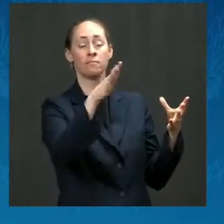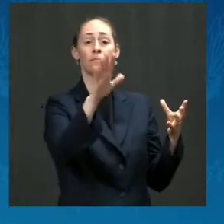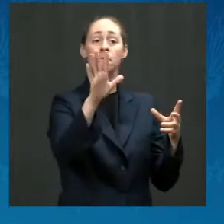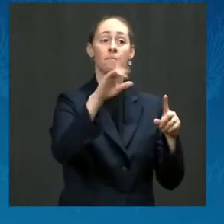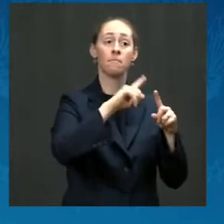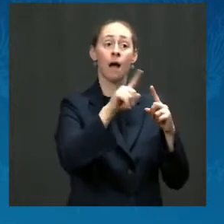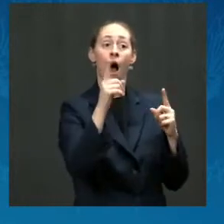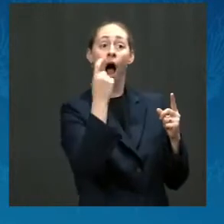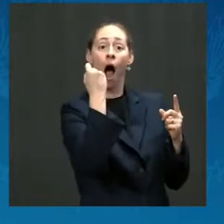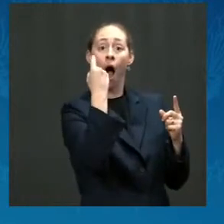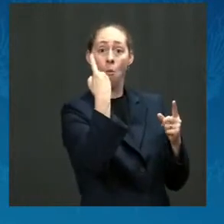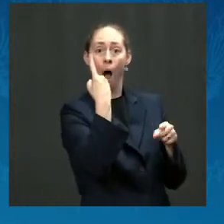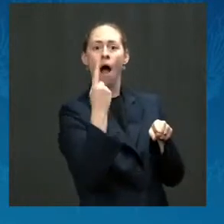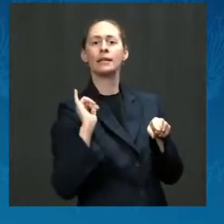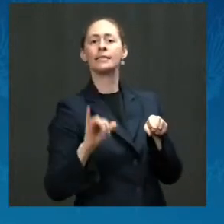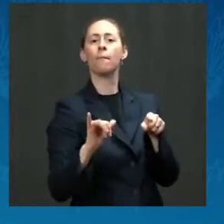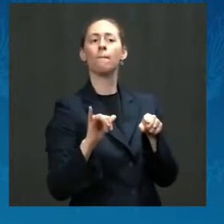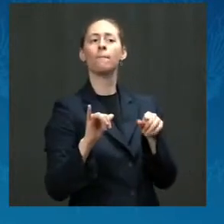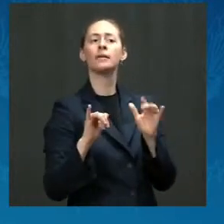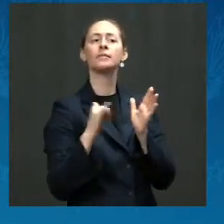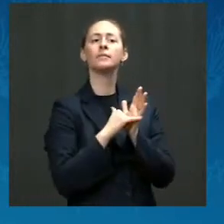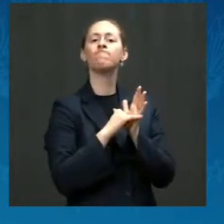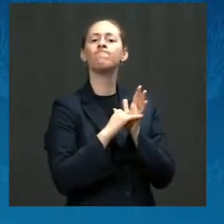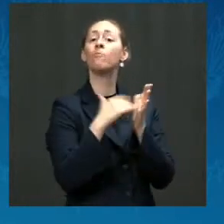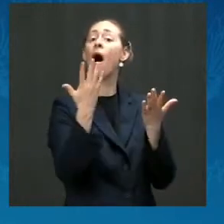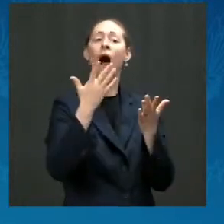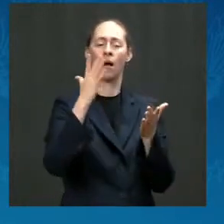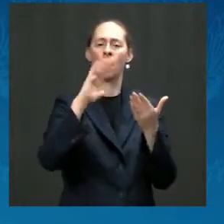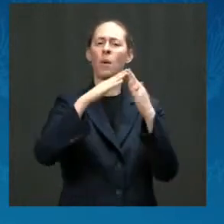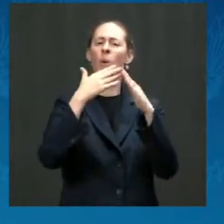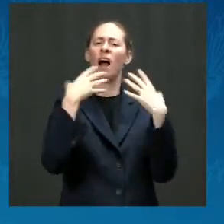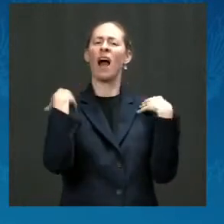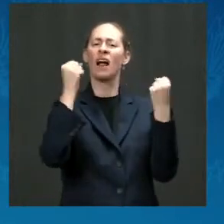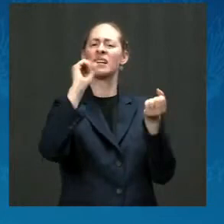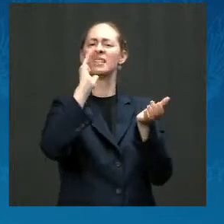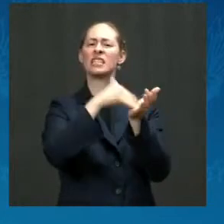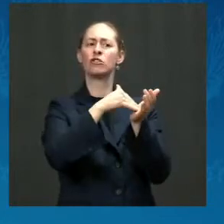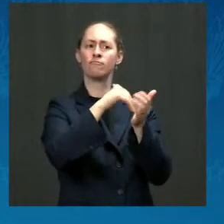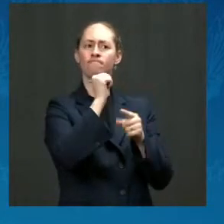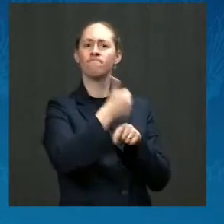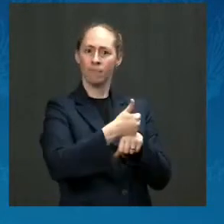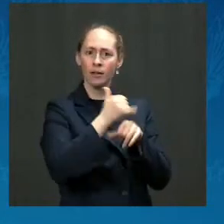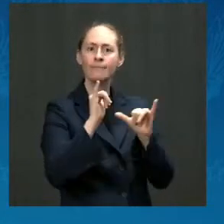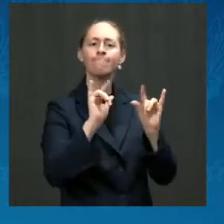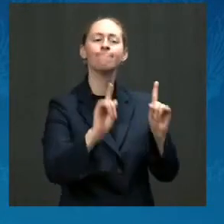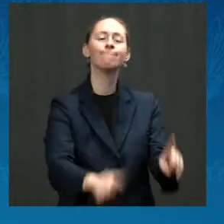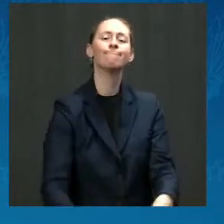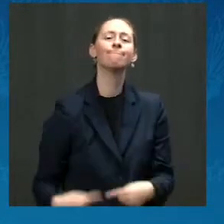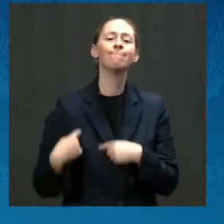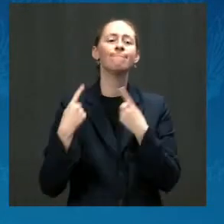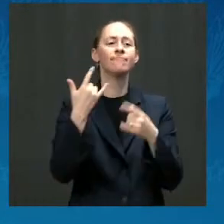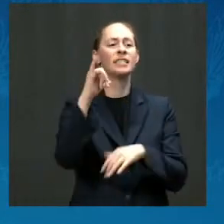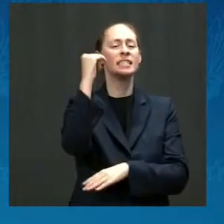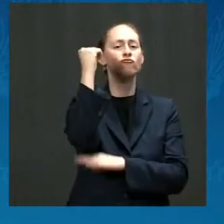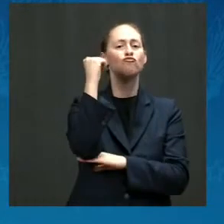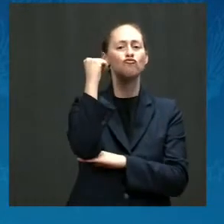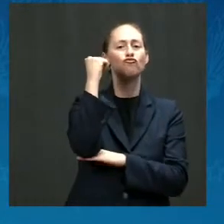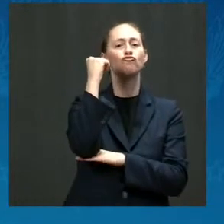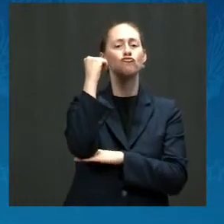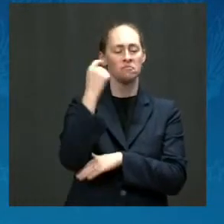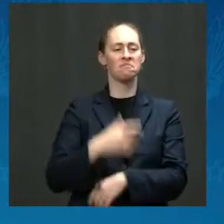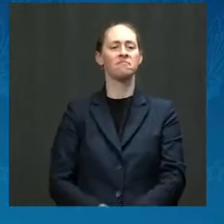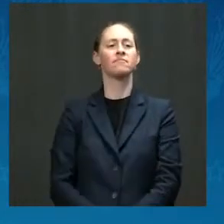centers. And then decades later, President George W. Bush built on President Johnson's vision, pushing for a